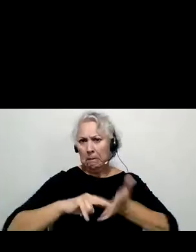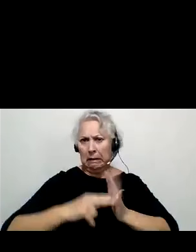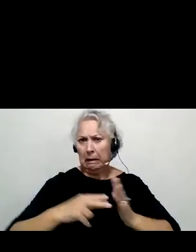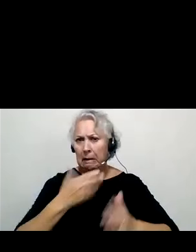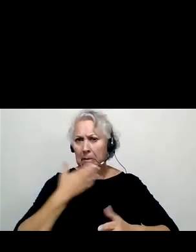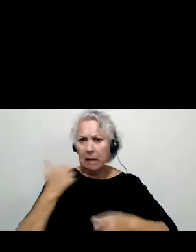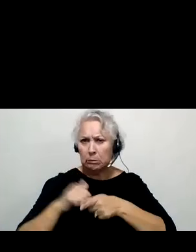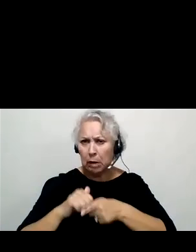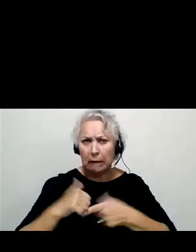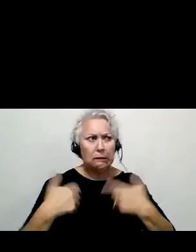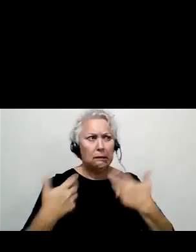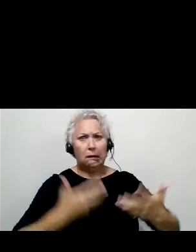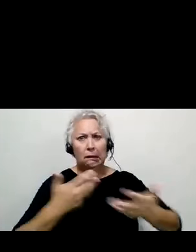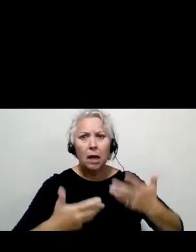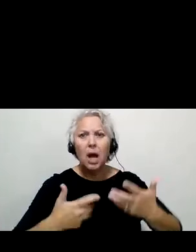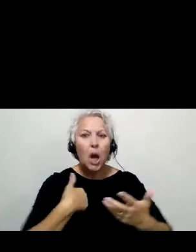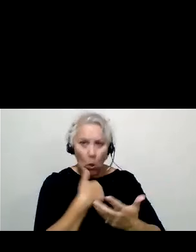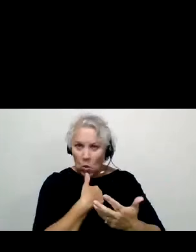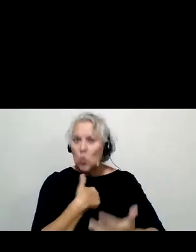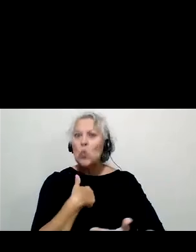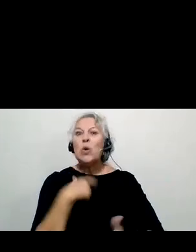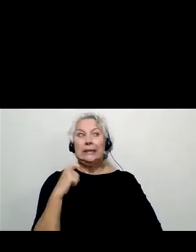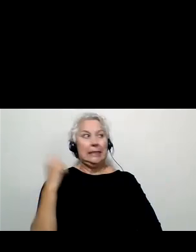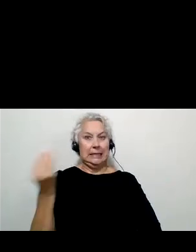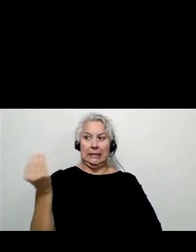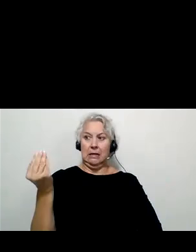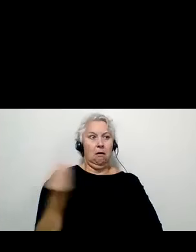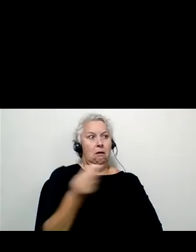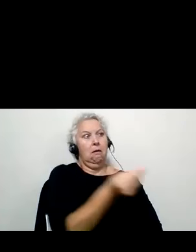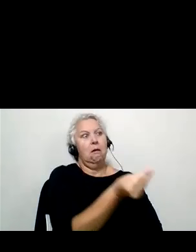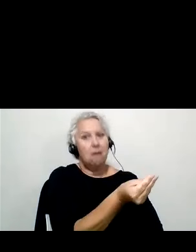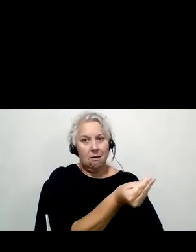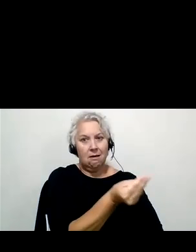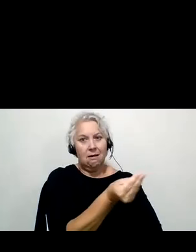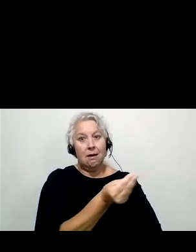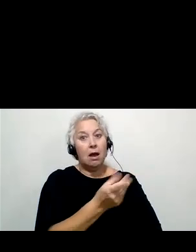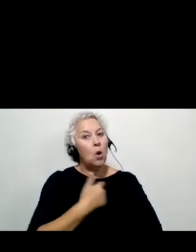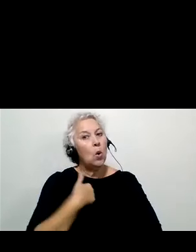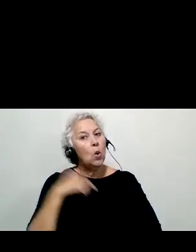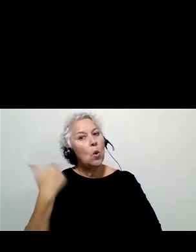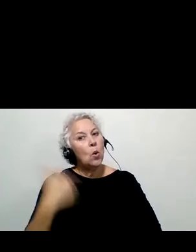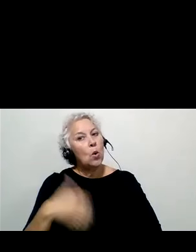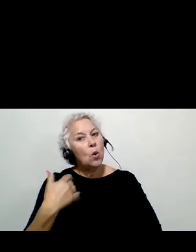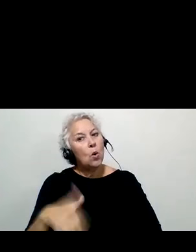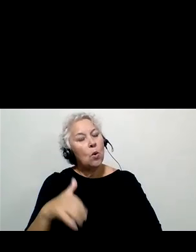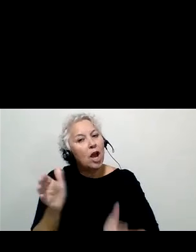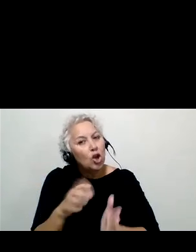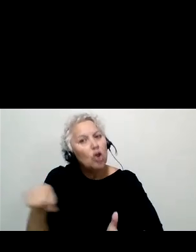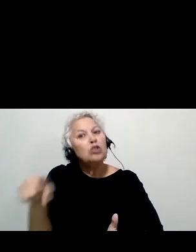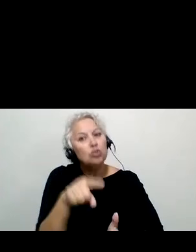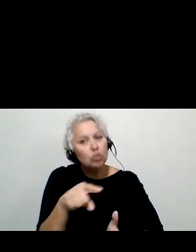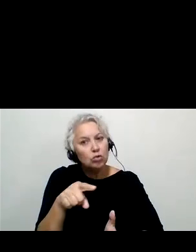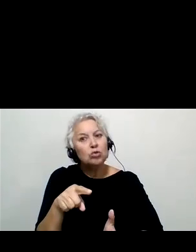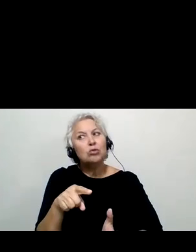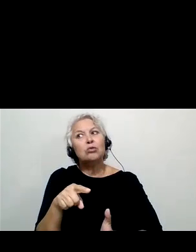is or are, then we certainly need to have something to back us up. I truly, truly encourage all of you to